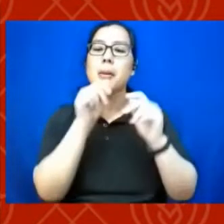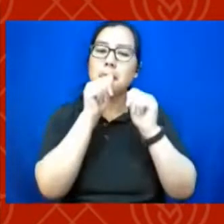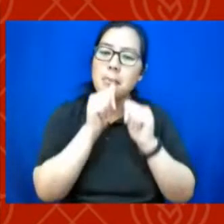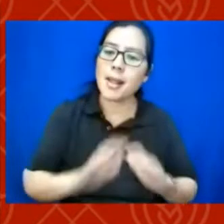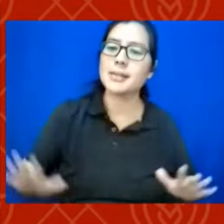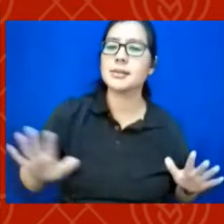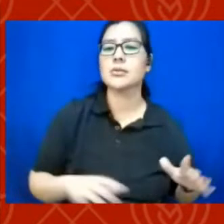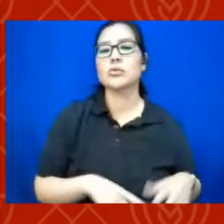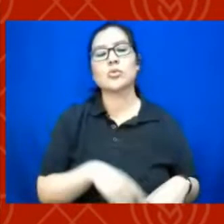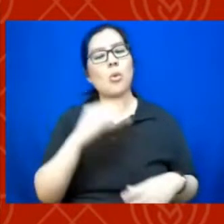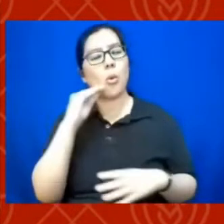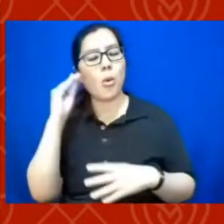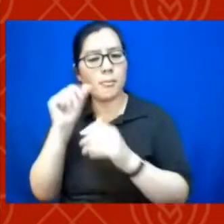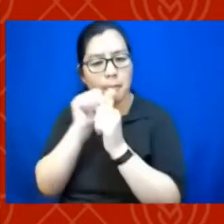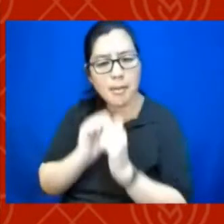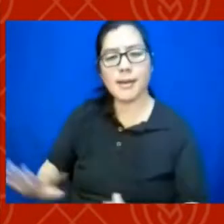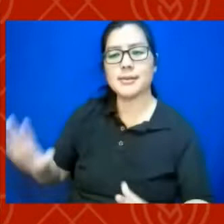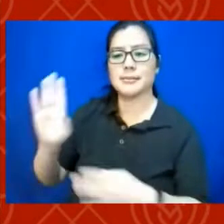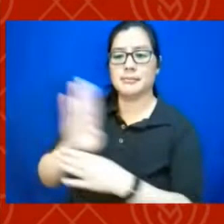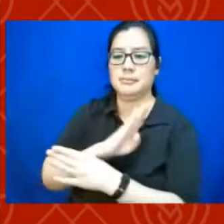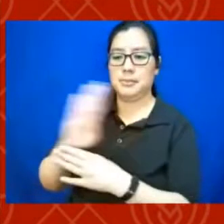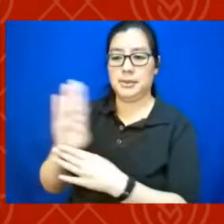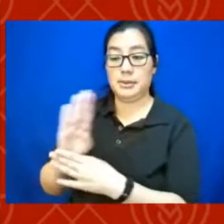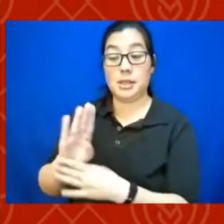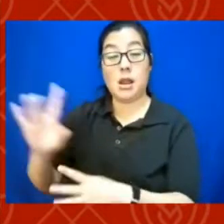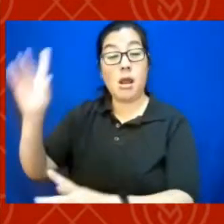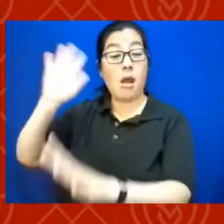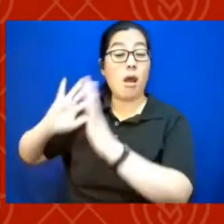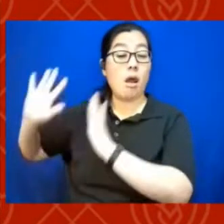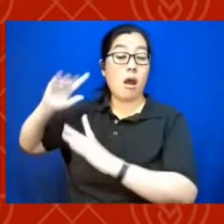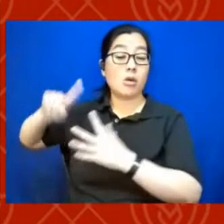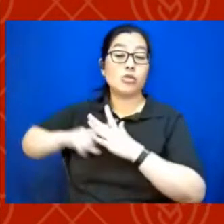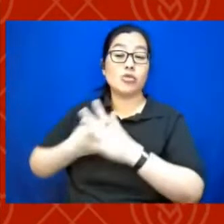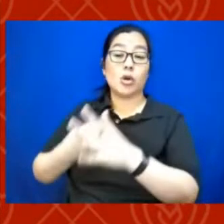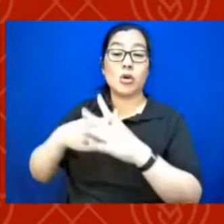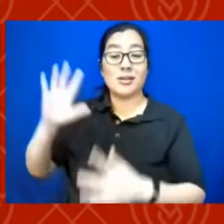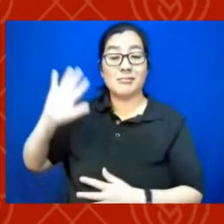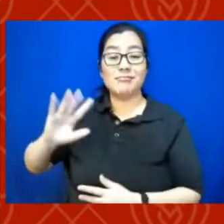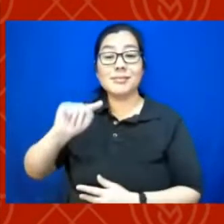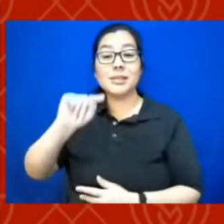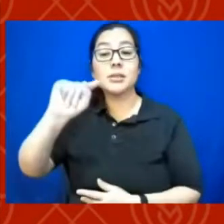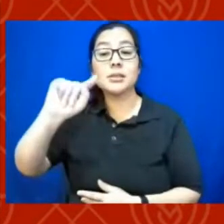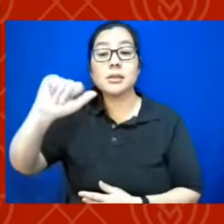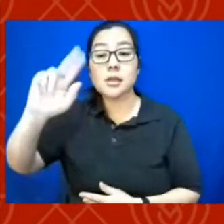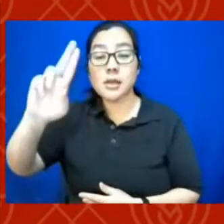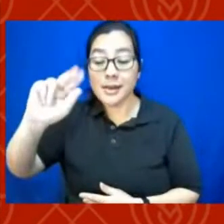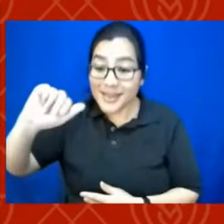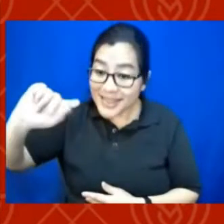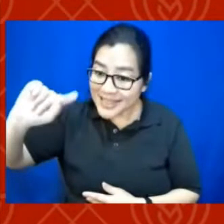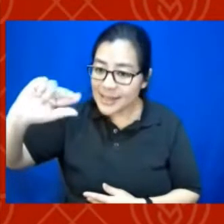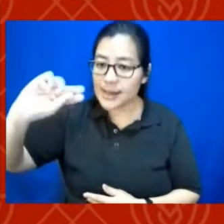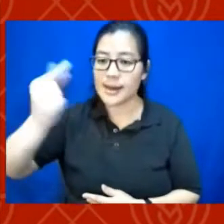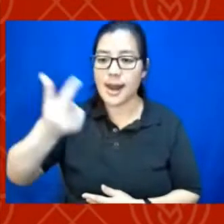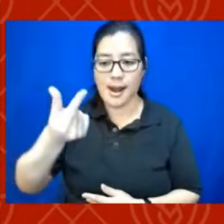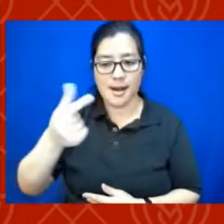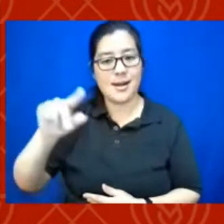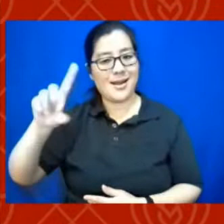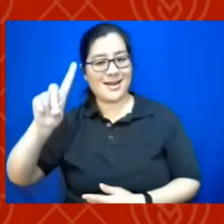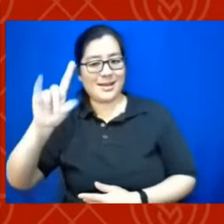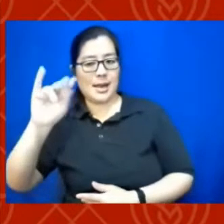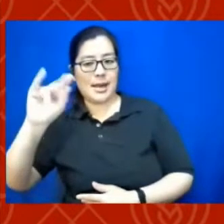originally originated approximately from the Tang Dynasty. But there are lion dances that vary across regions in China,